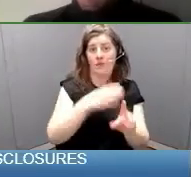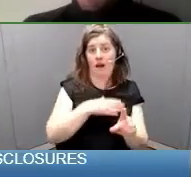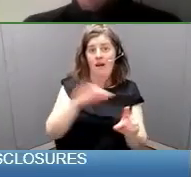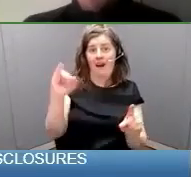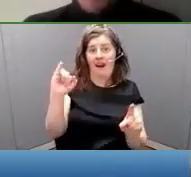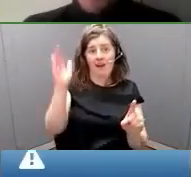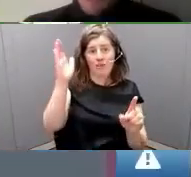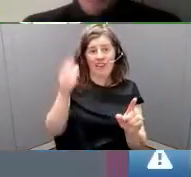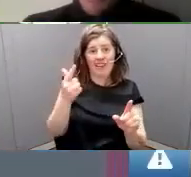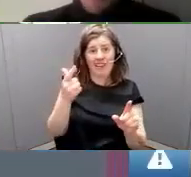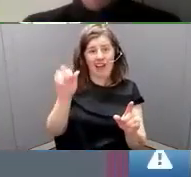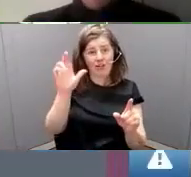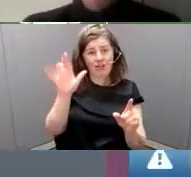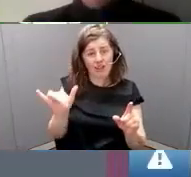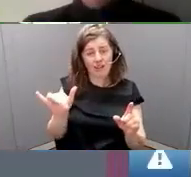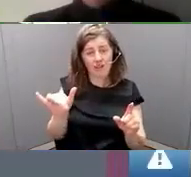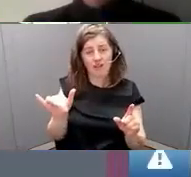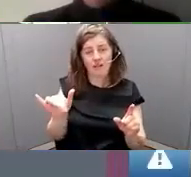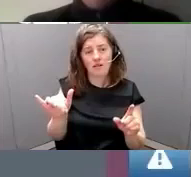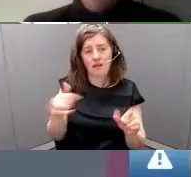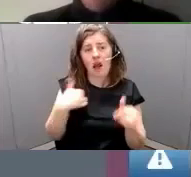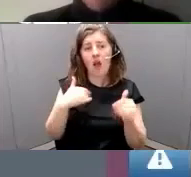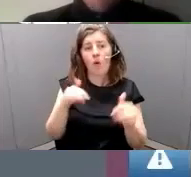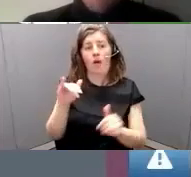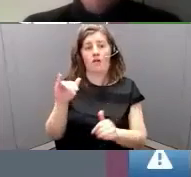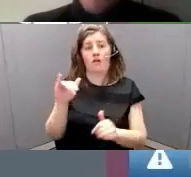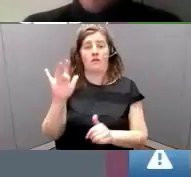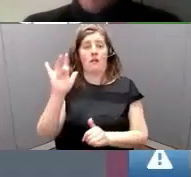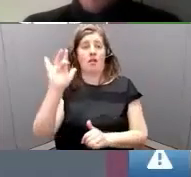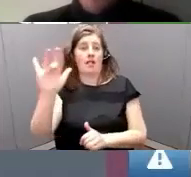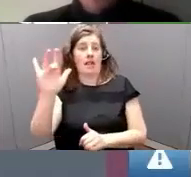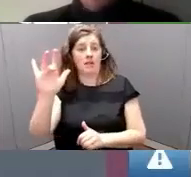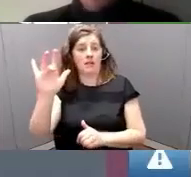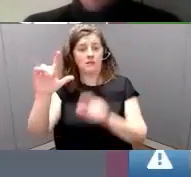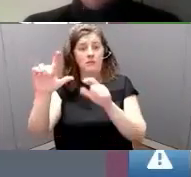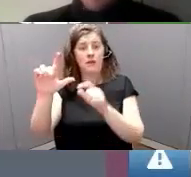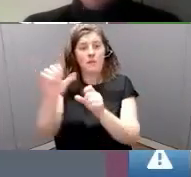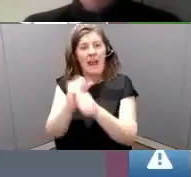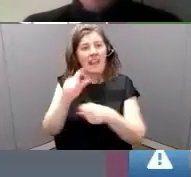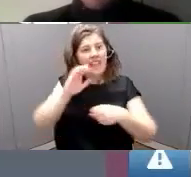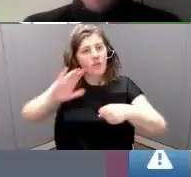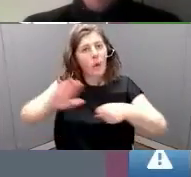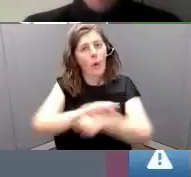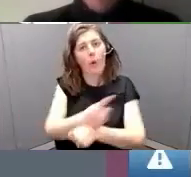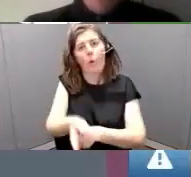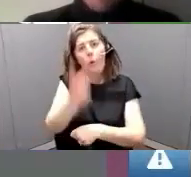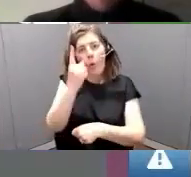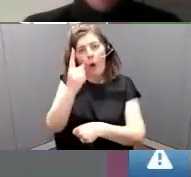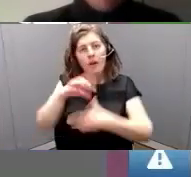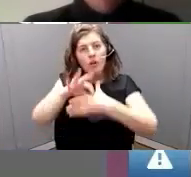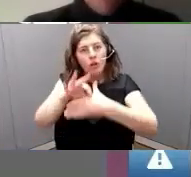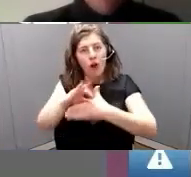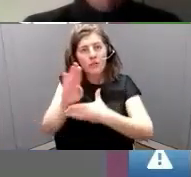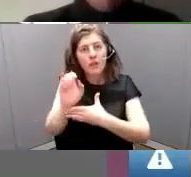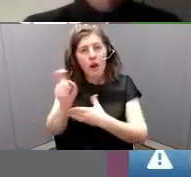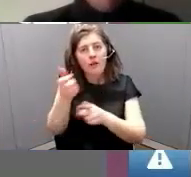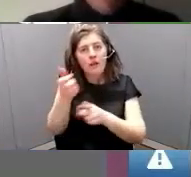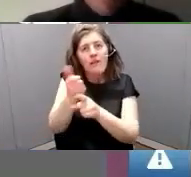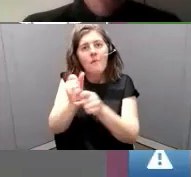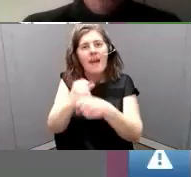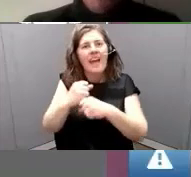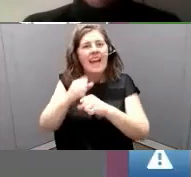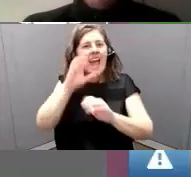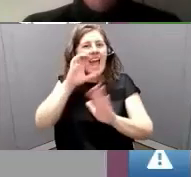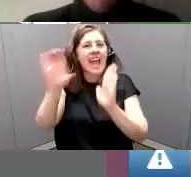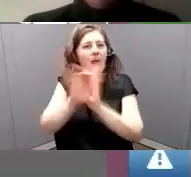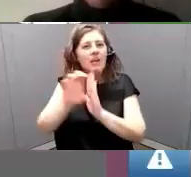gallery, I can elect to make this entire content box an image slider